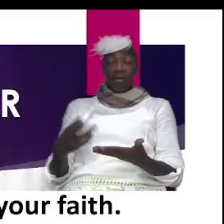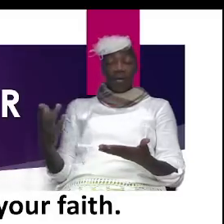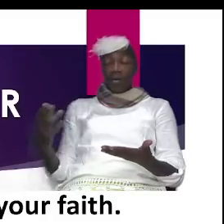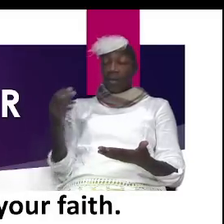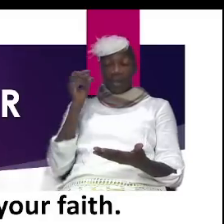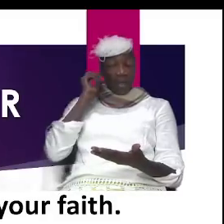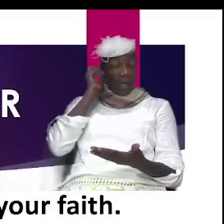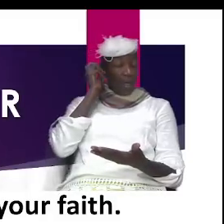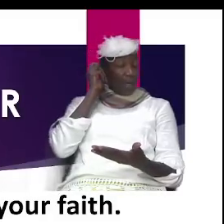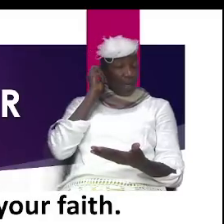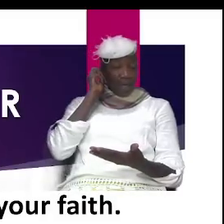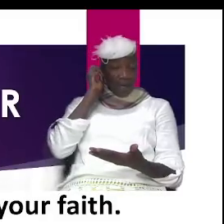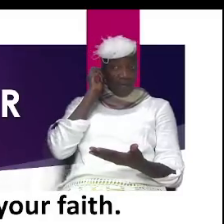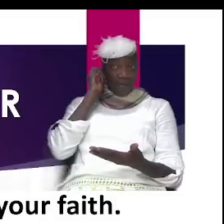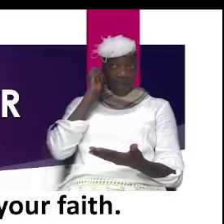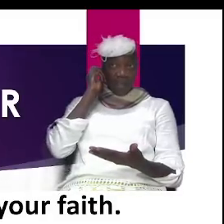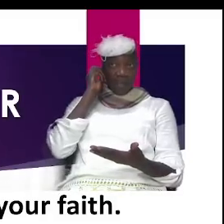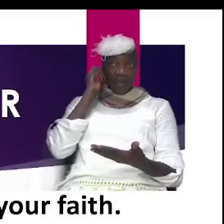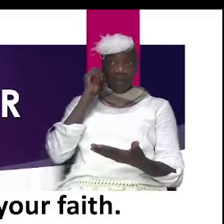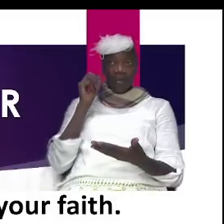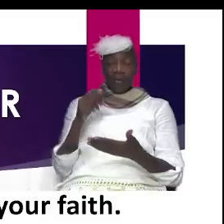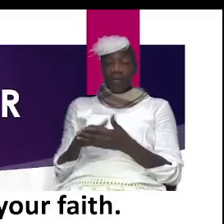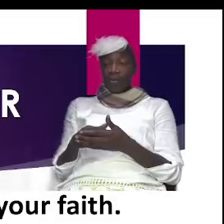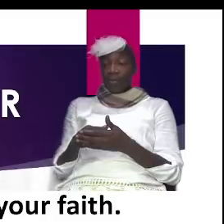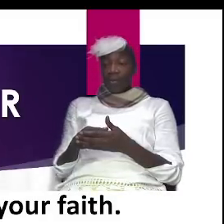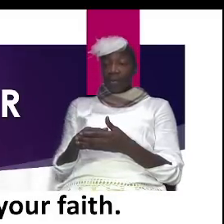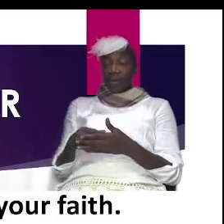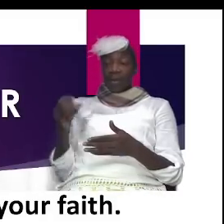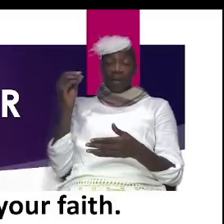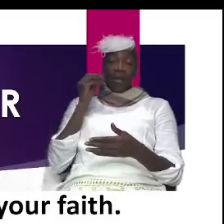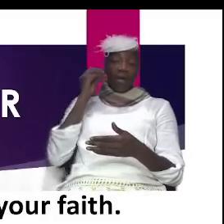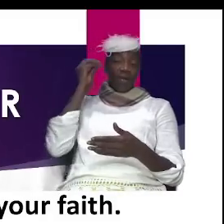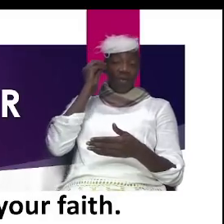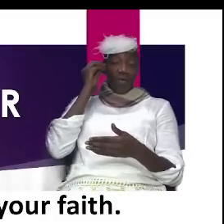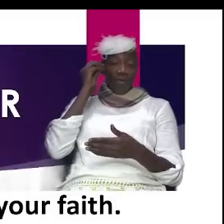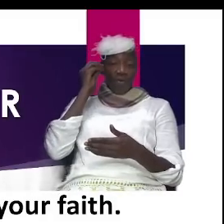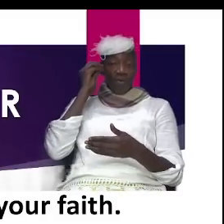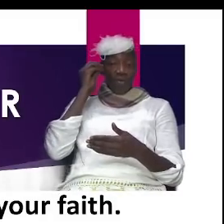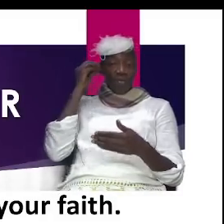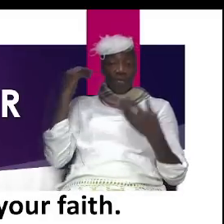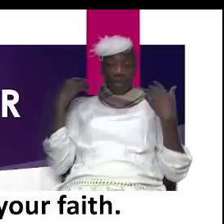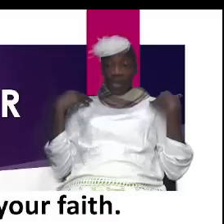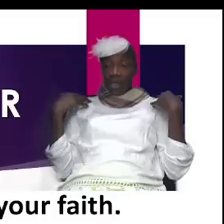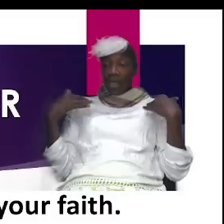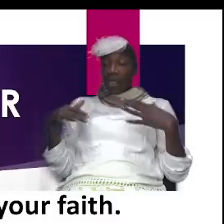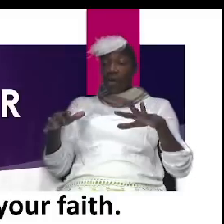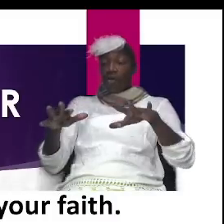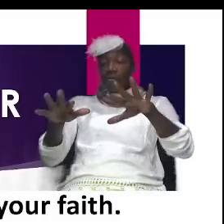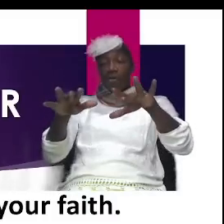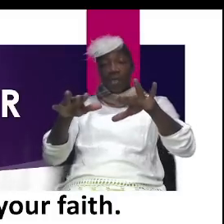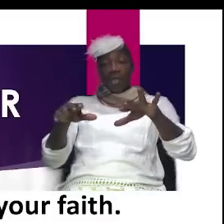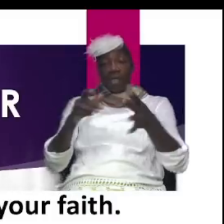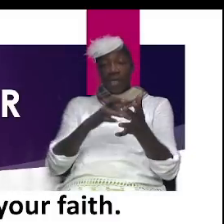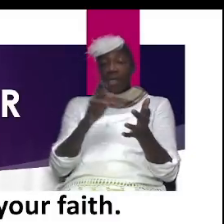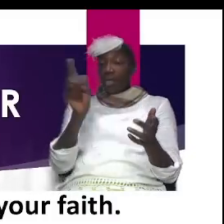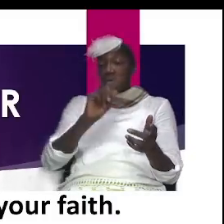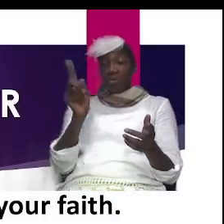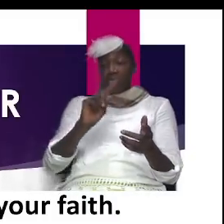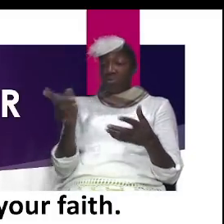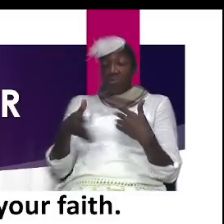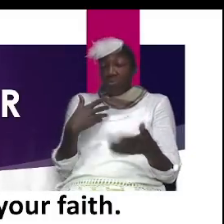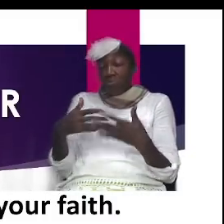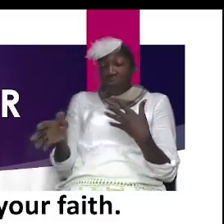it, whether it is at work, whether it is at home, in the community, it don't matter where. He's looking for people who